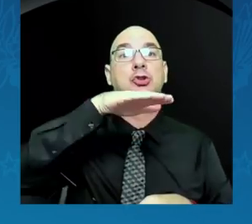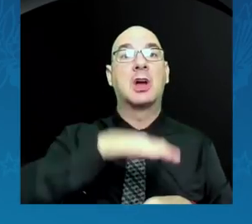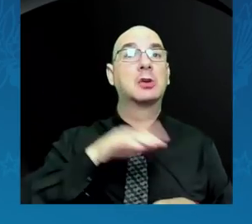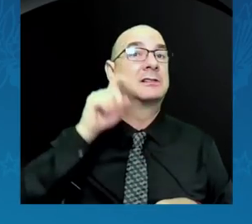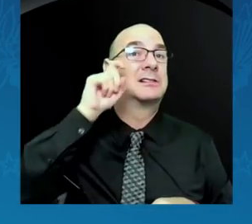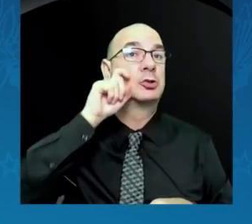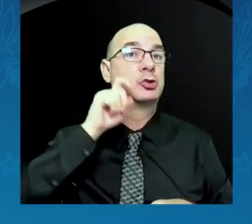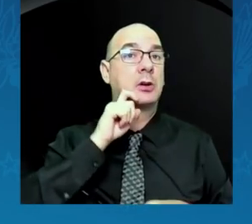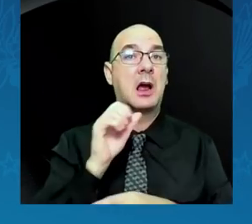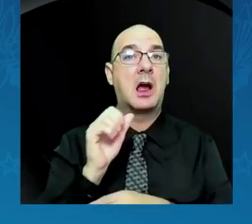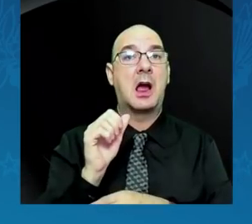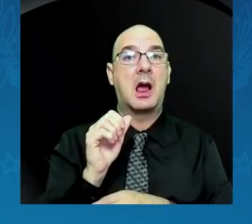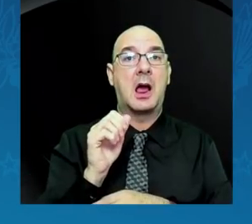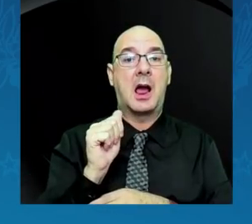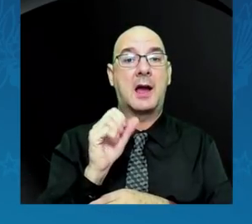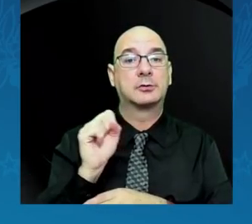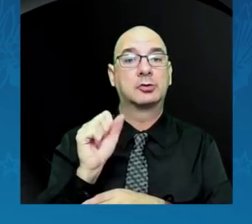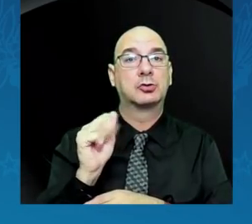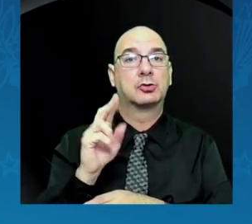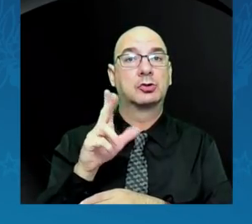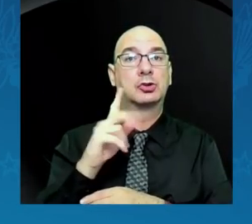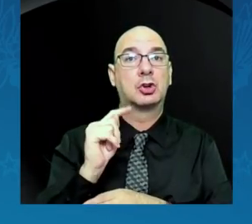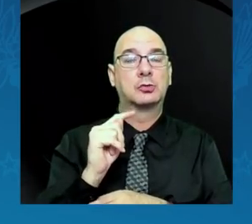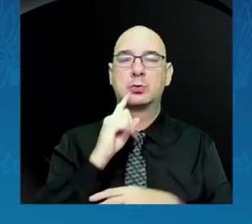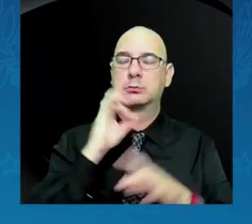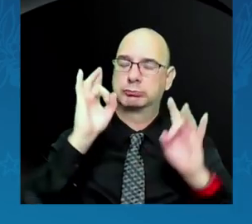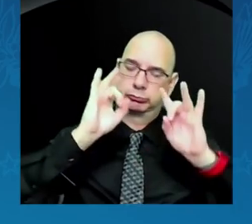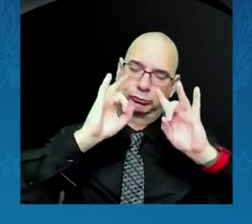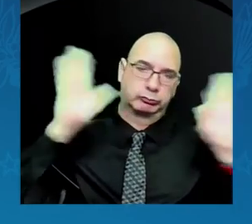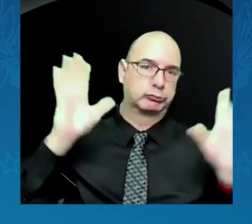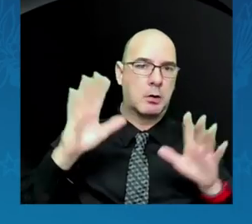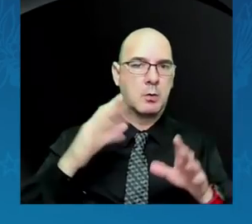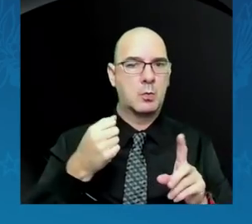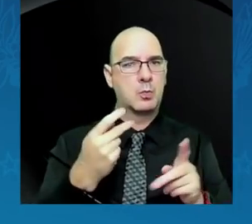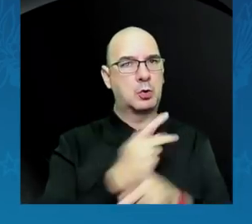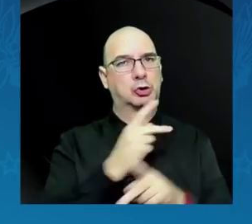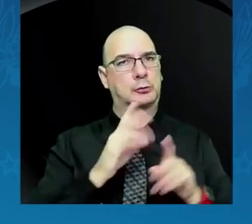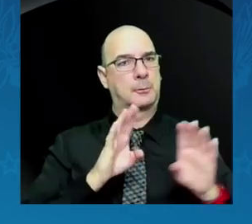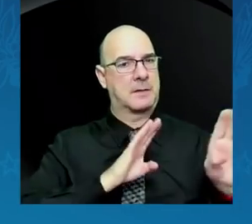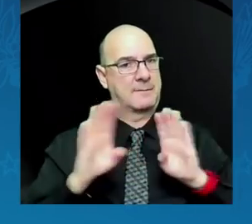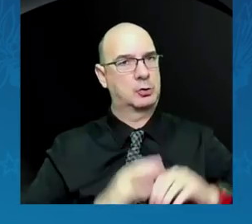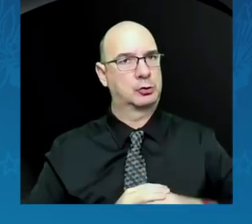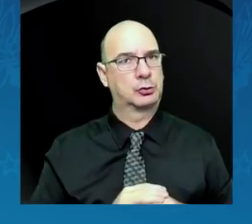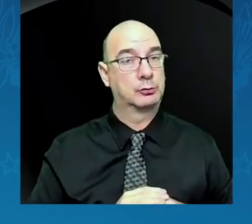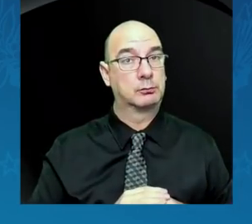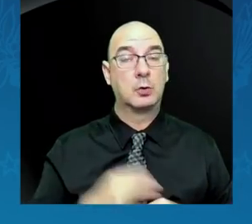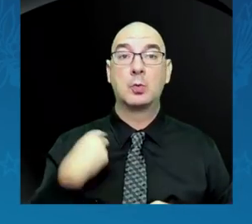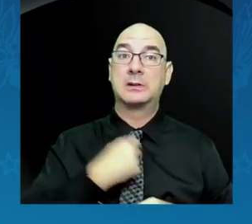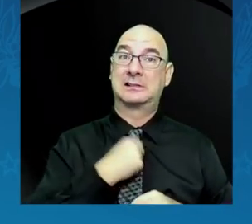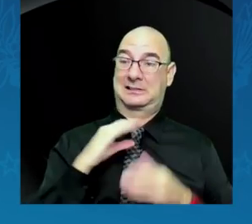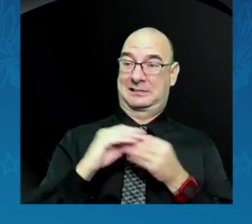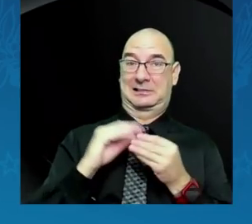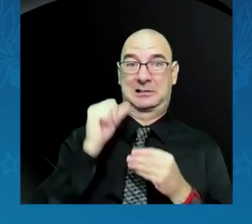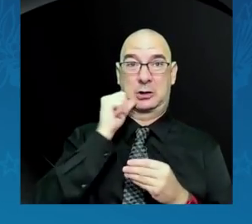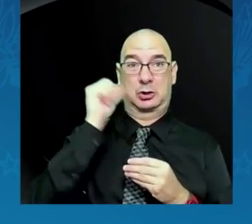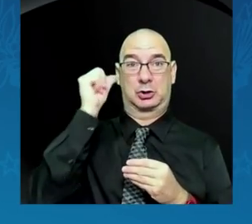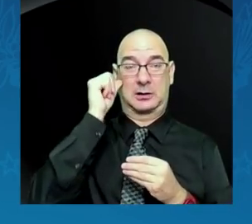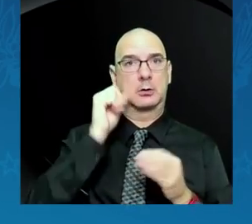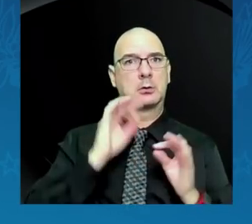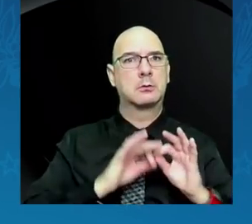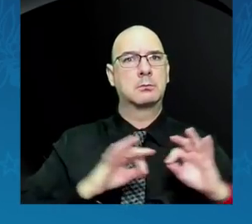imagine. What was said yesterday about the importance of nations coming together on norms